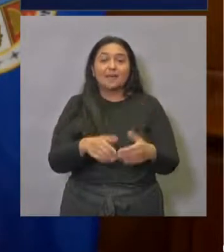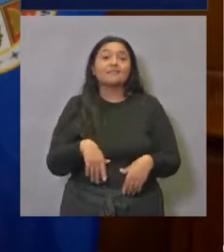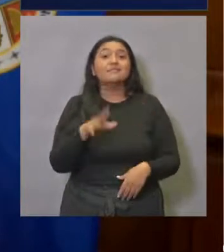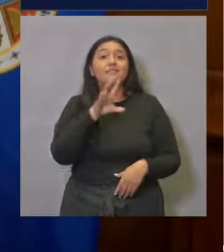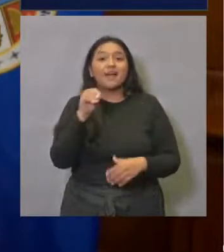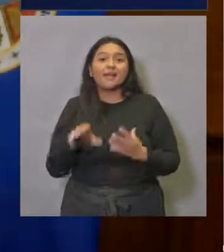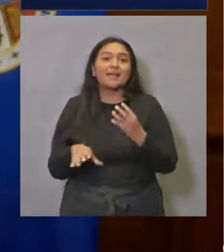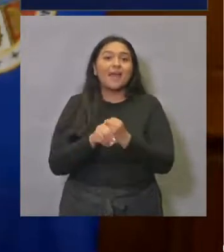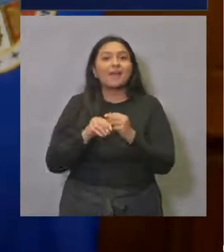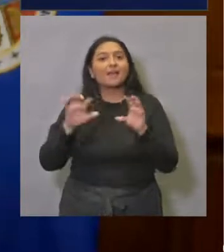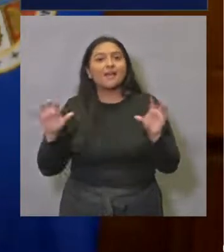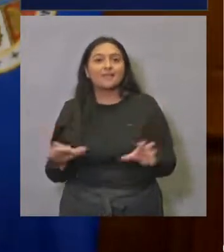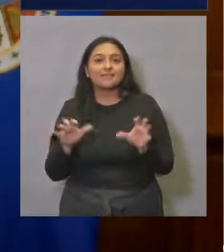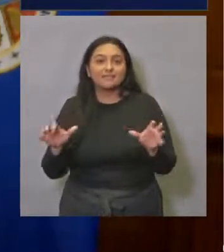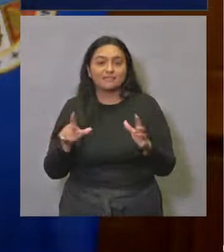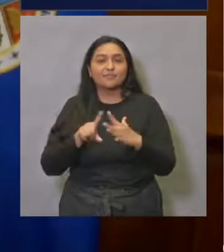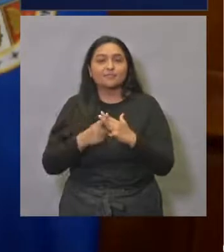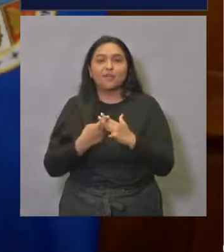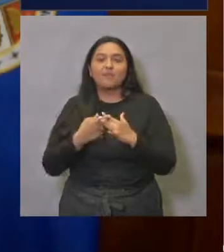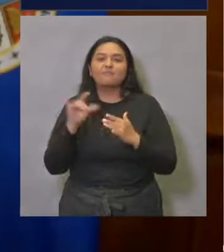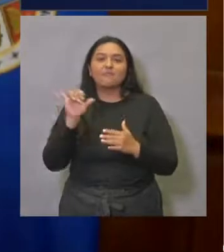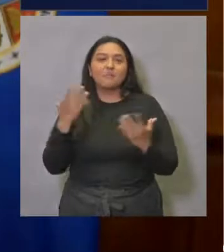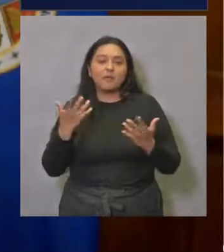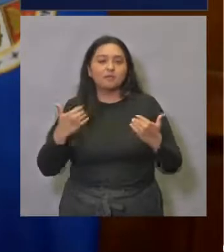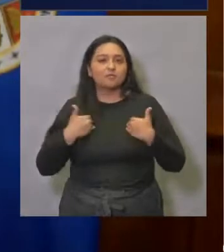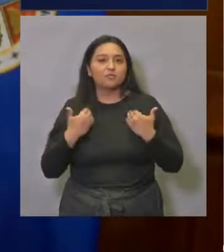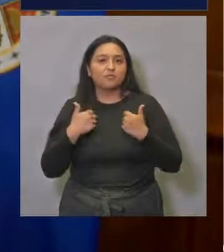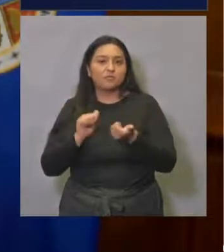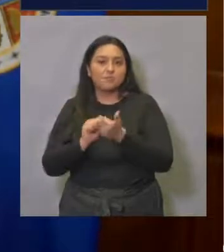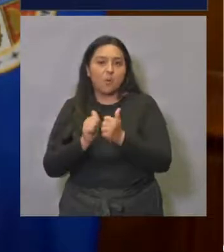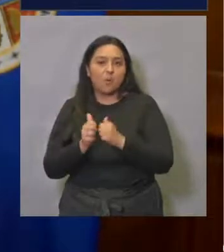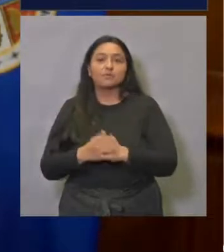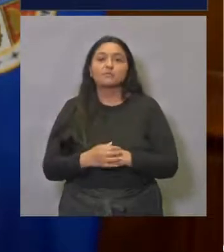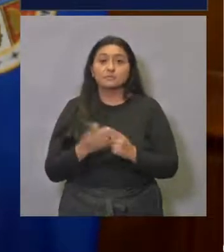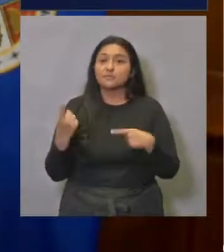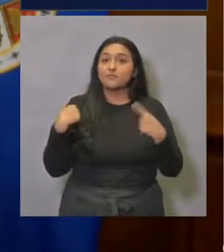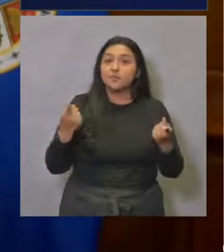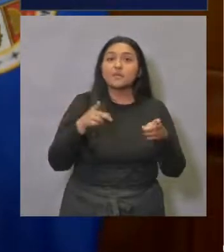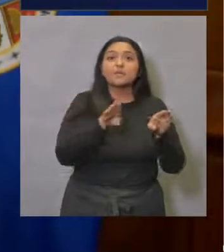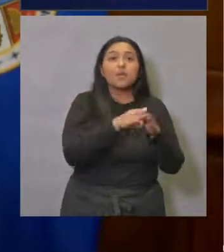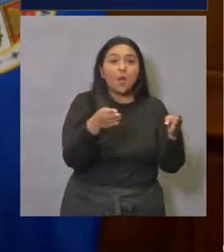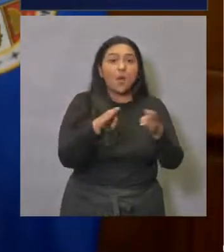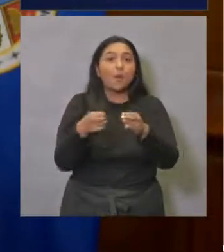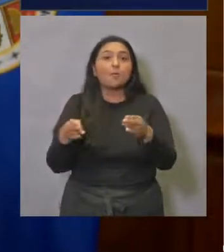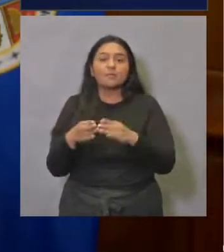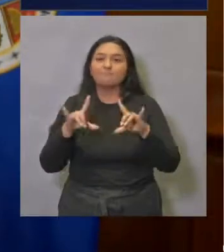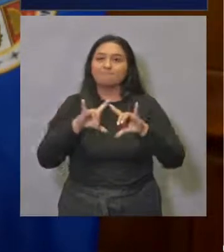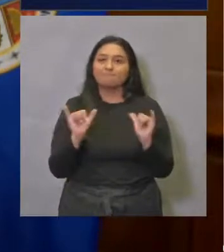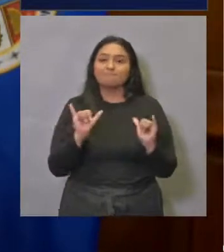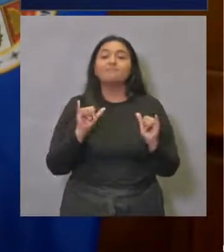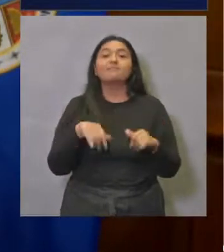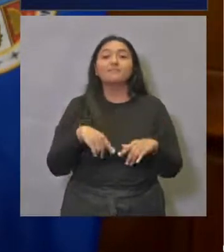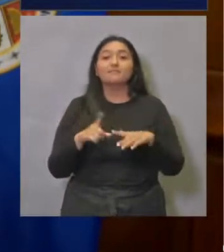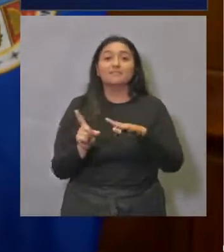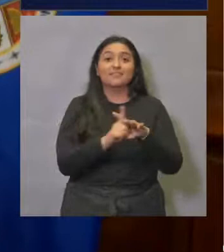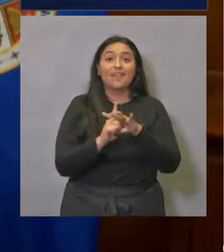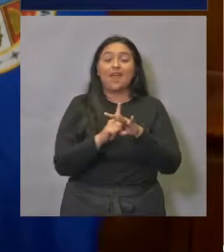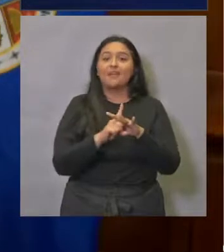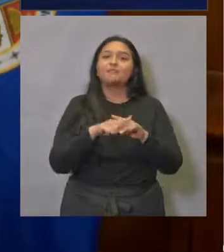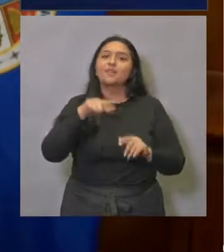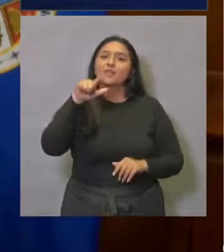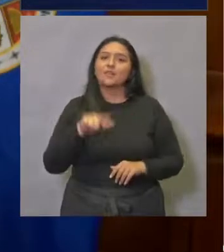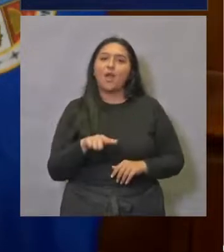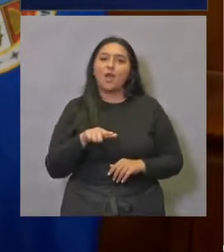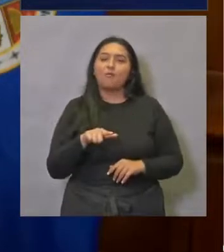youth sports. Despite these reopenings, we have managed to keep our case rate low and thus far avoided seeing an increase